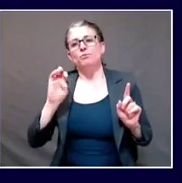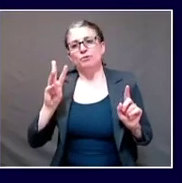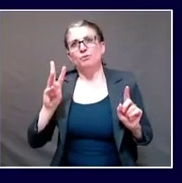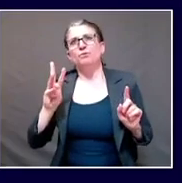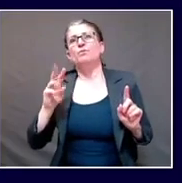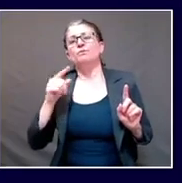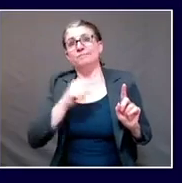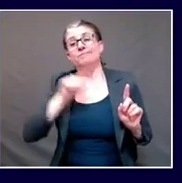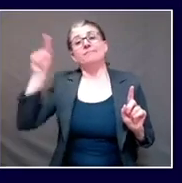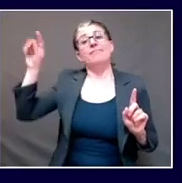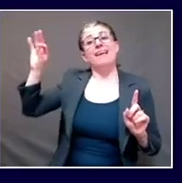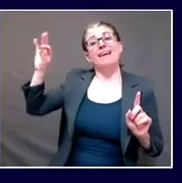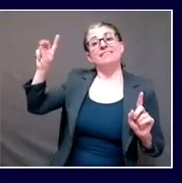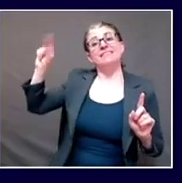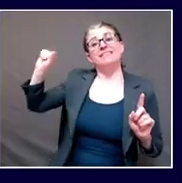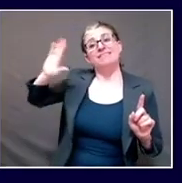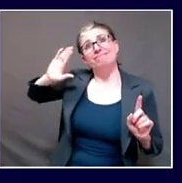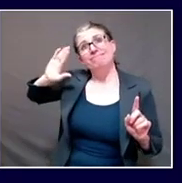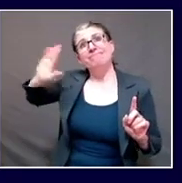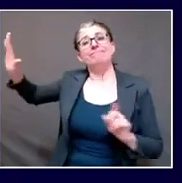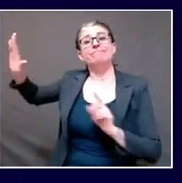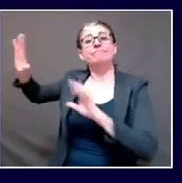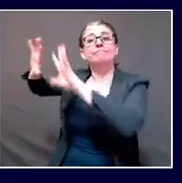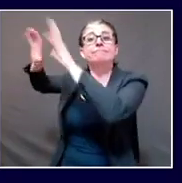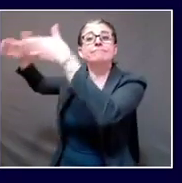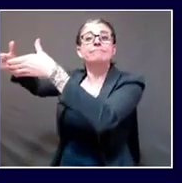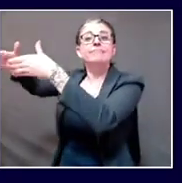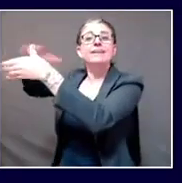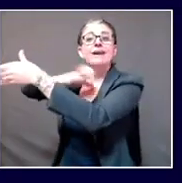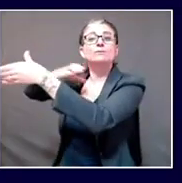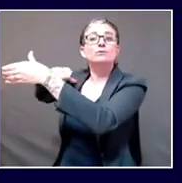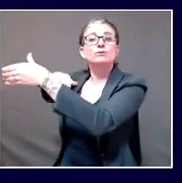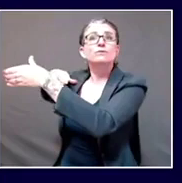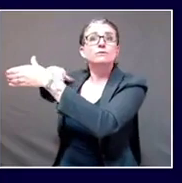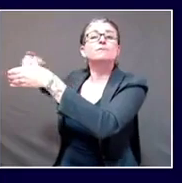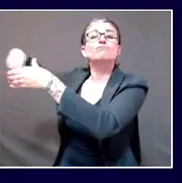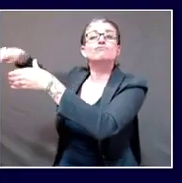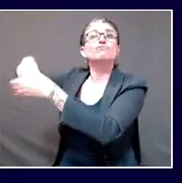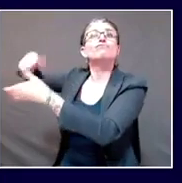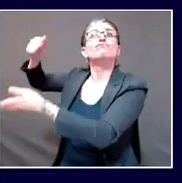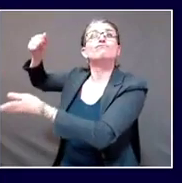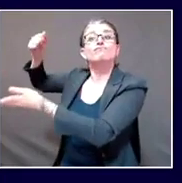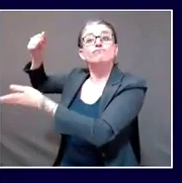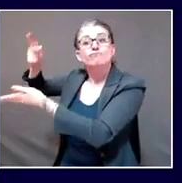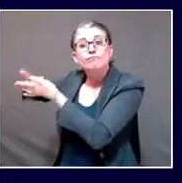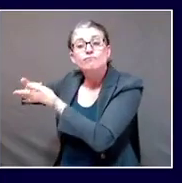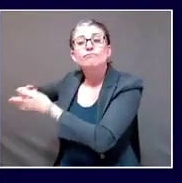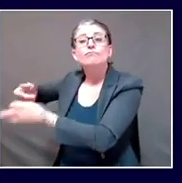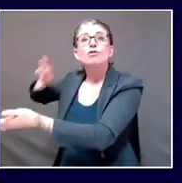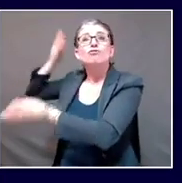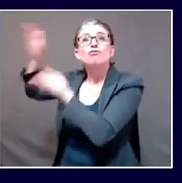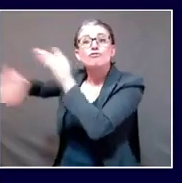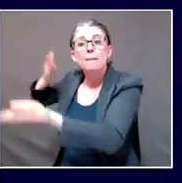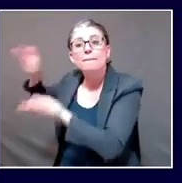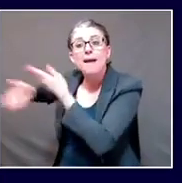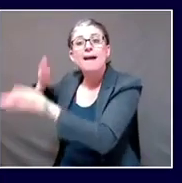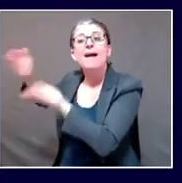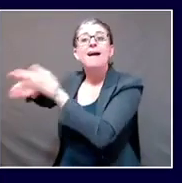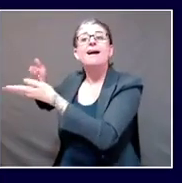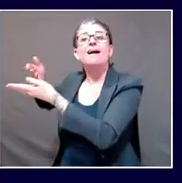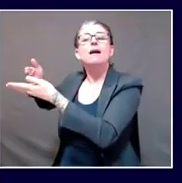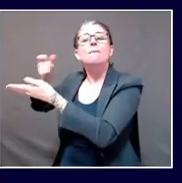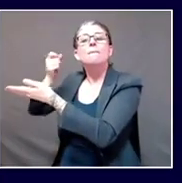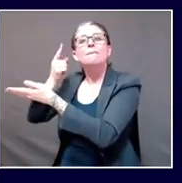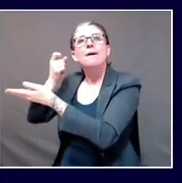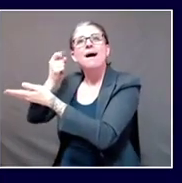approved, it has not yet been approved. So they think it's important. That is the key point where everything starts, but we're not quite there